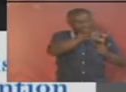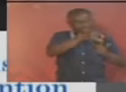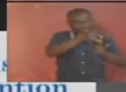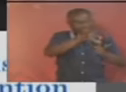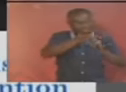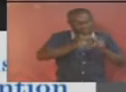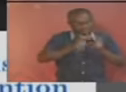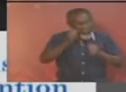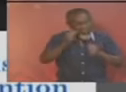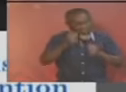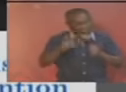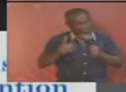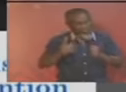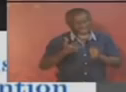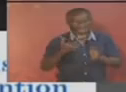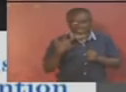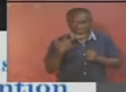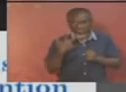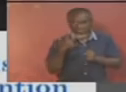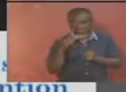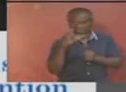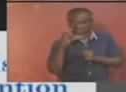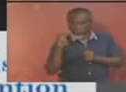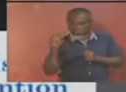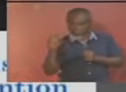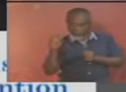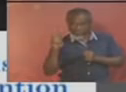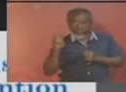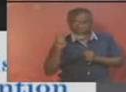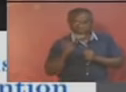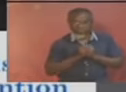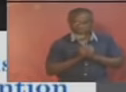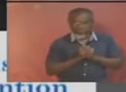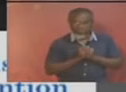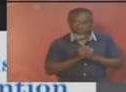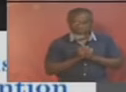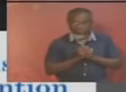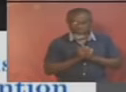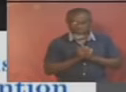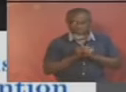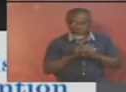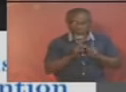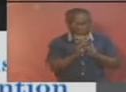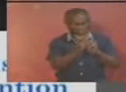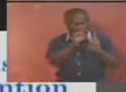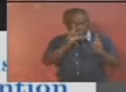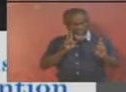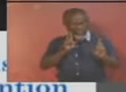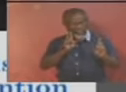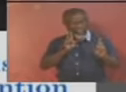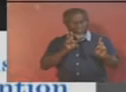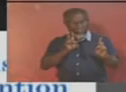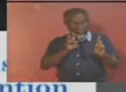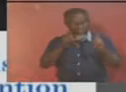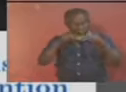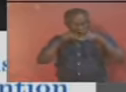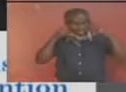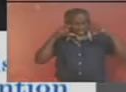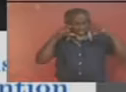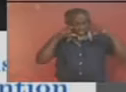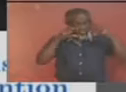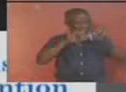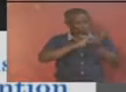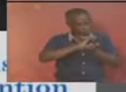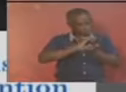W's, maintaining your distance and washing your hands and wearing your mask. We want to add, keep maintaining